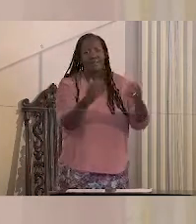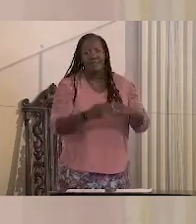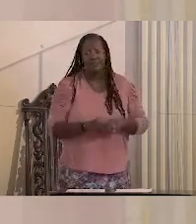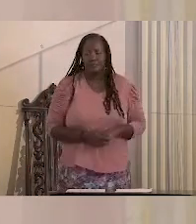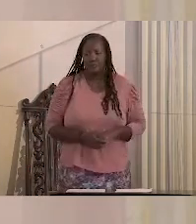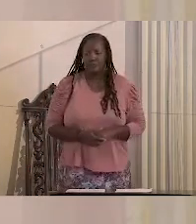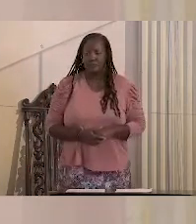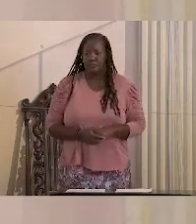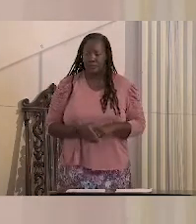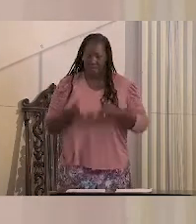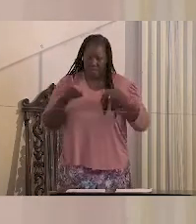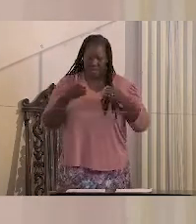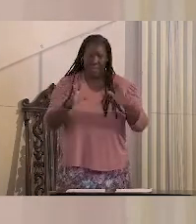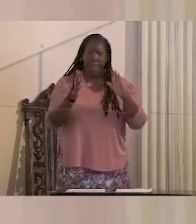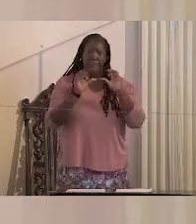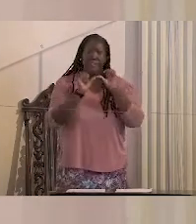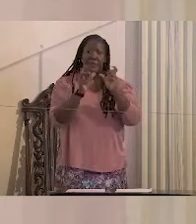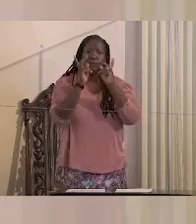see it through my tears